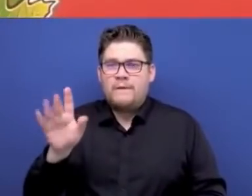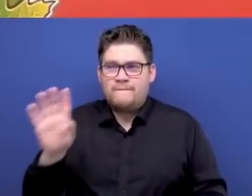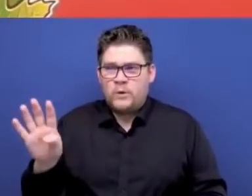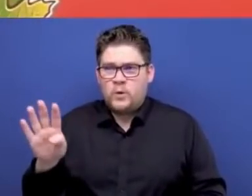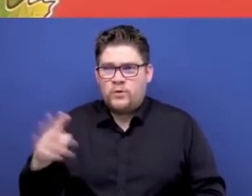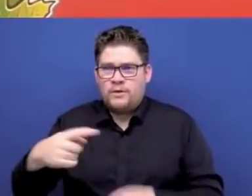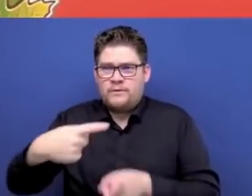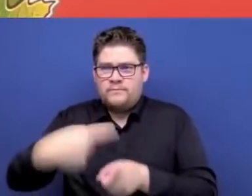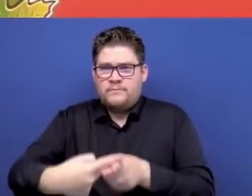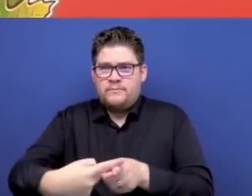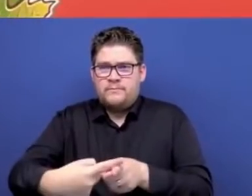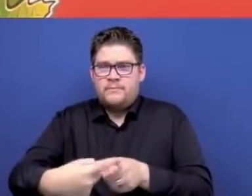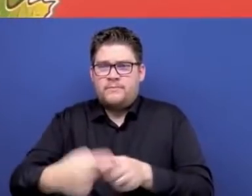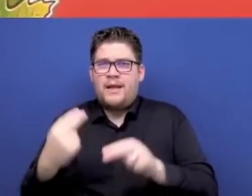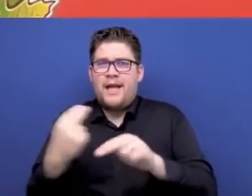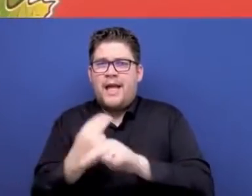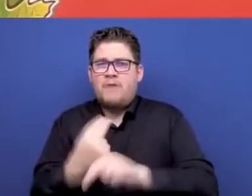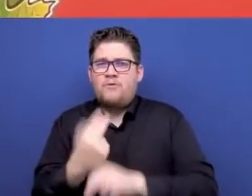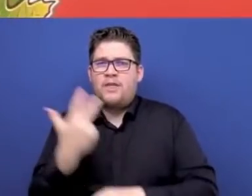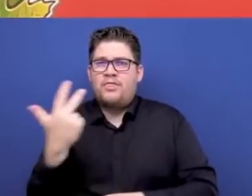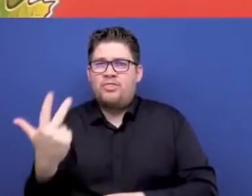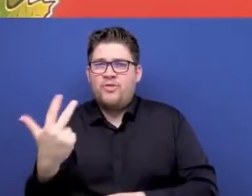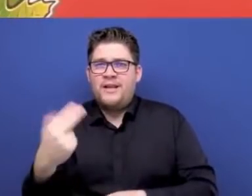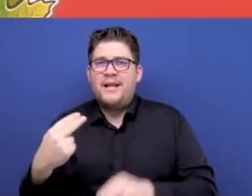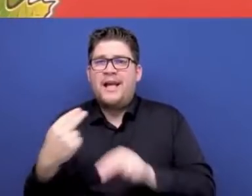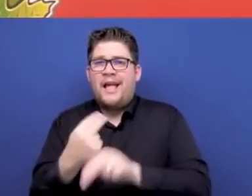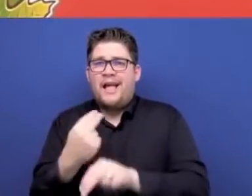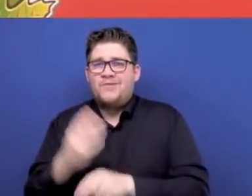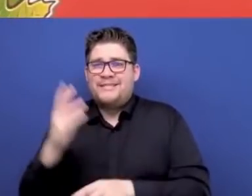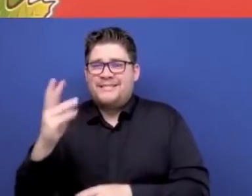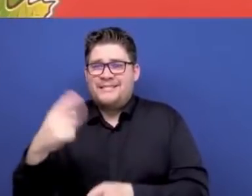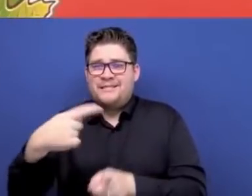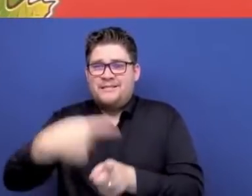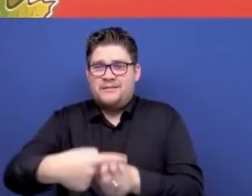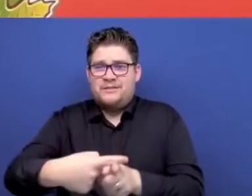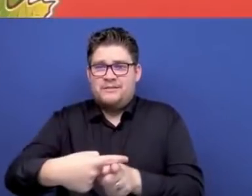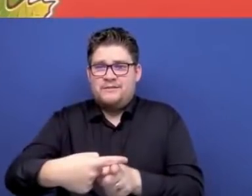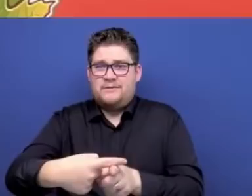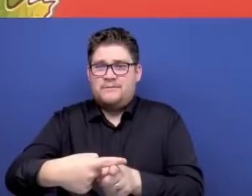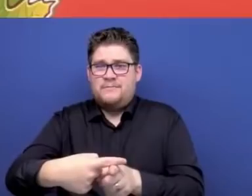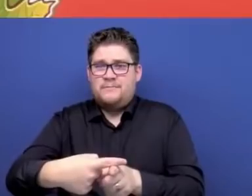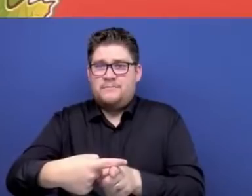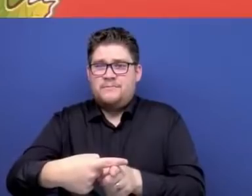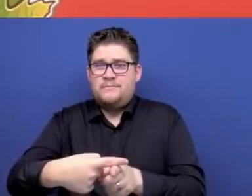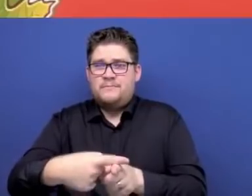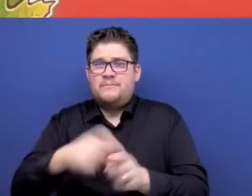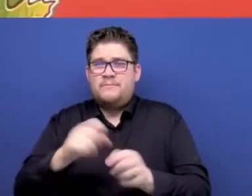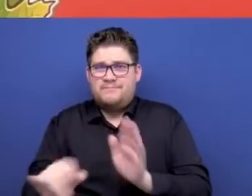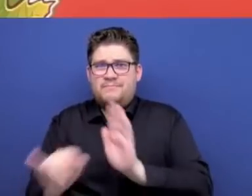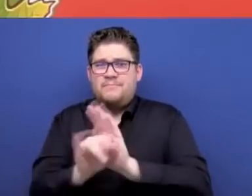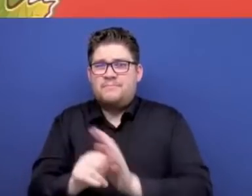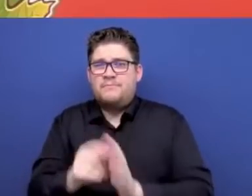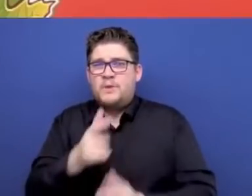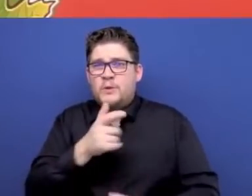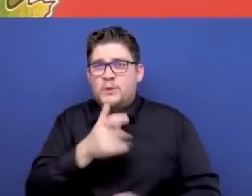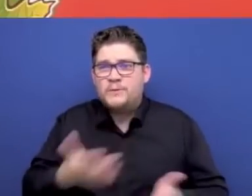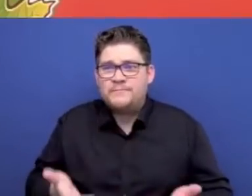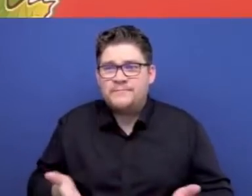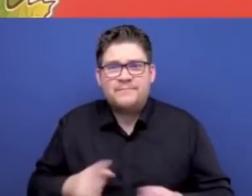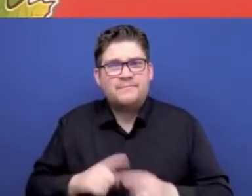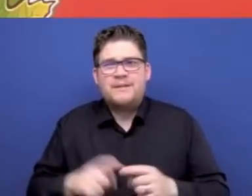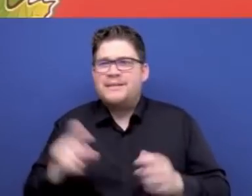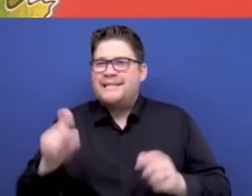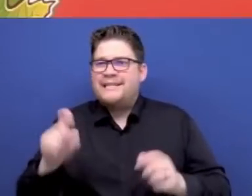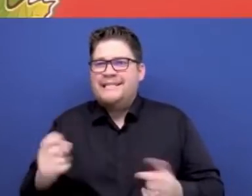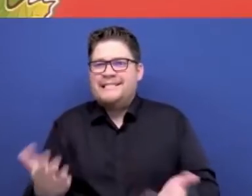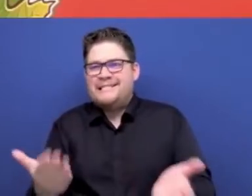intersection, which we're very interested in identifying. But of course, we're going to need some more witness accounts, and we are looking at alternatives with